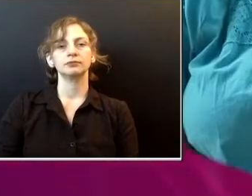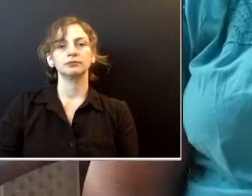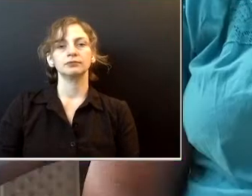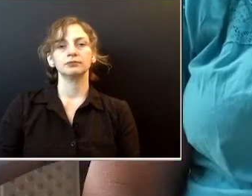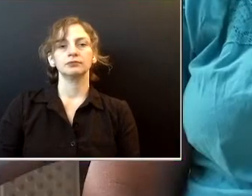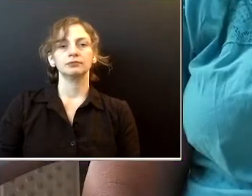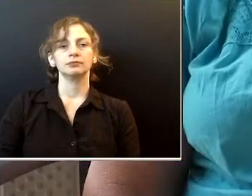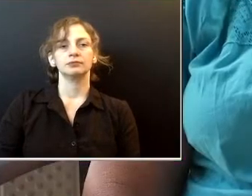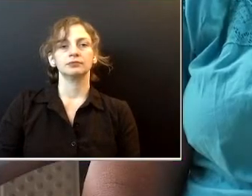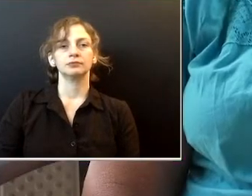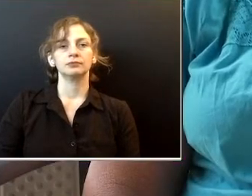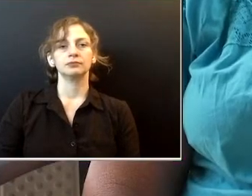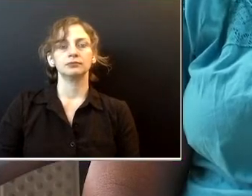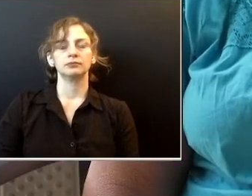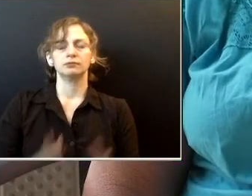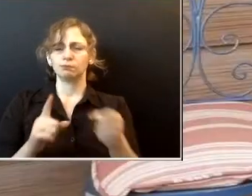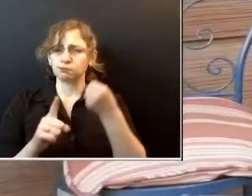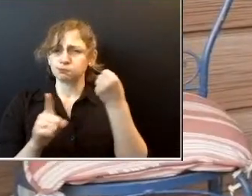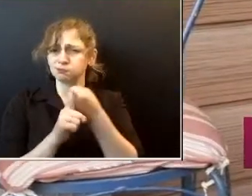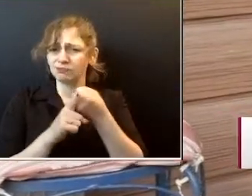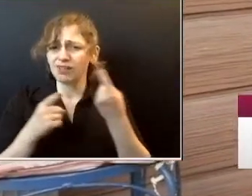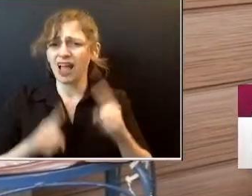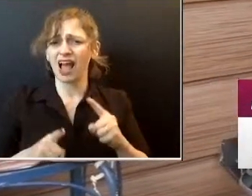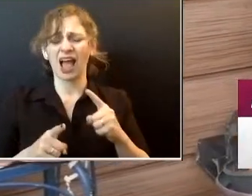And all of a sudden I get a ripping chest pain.